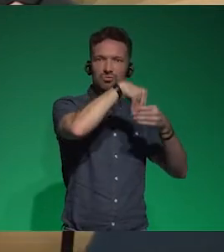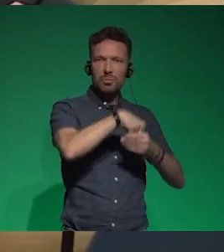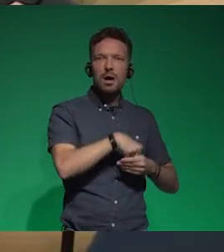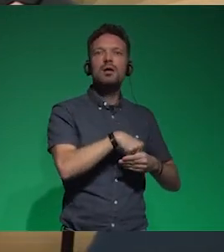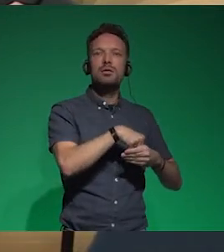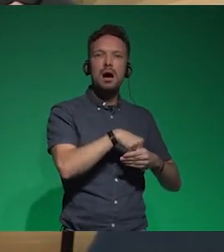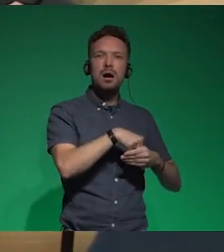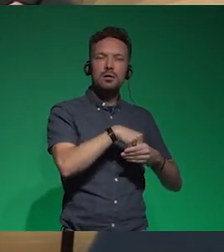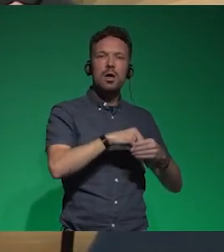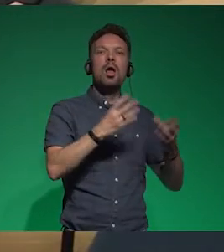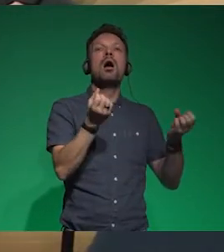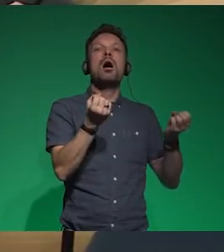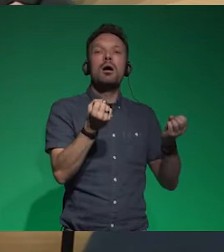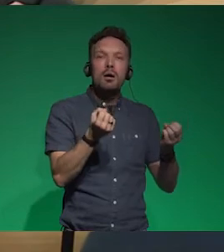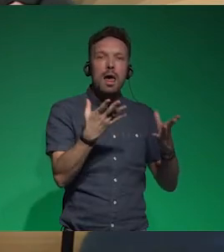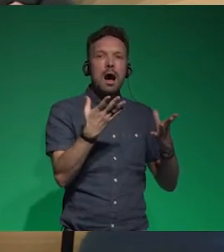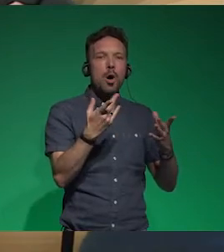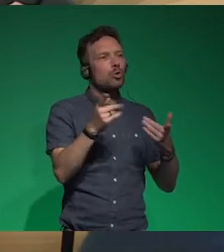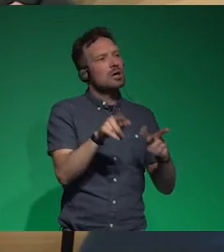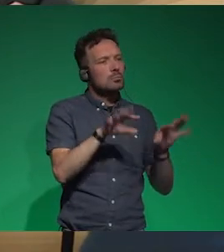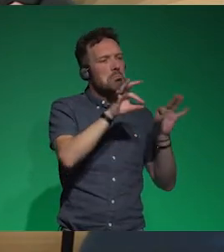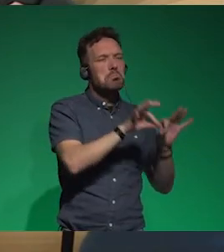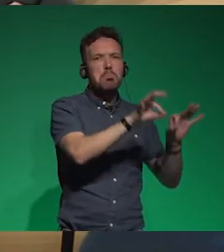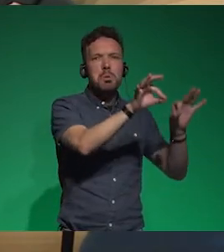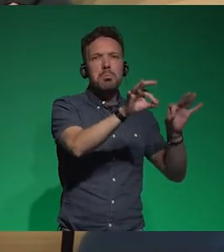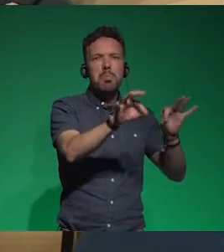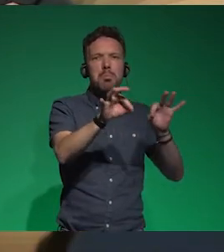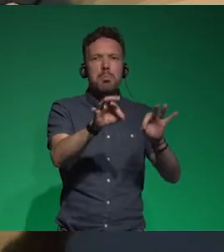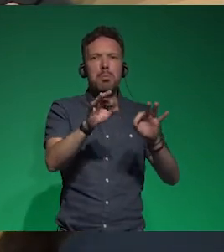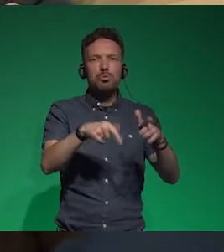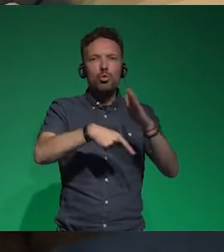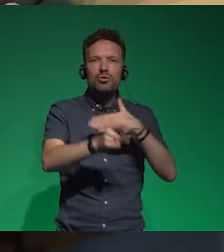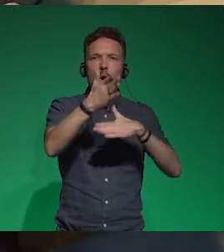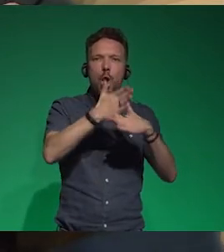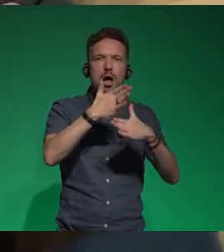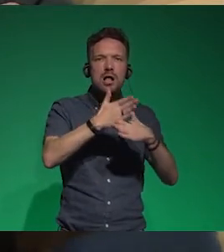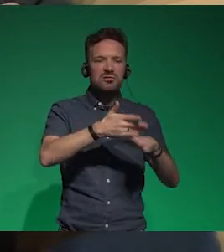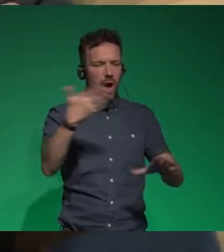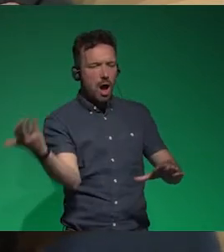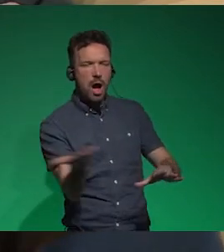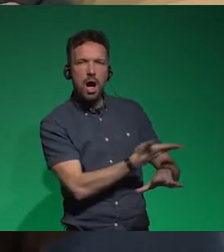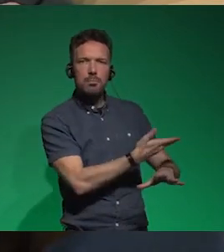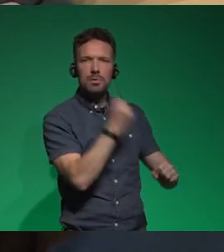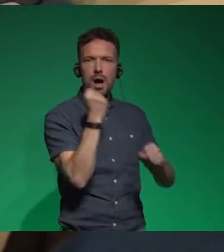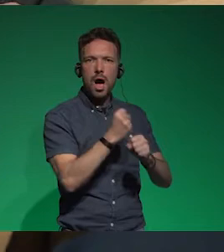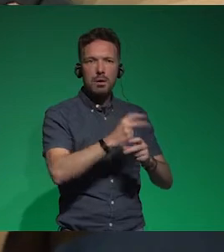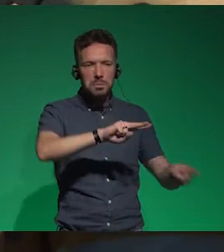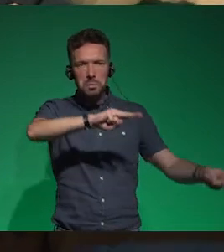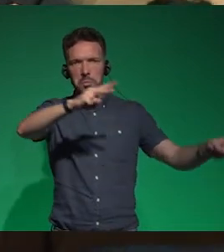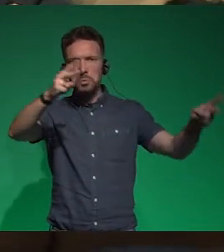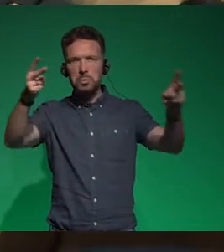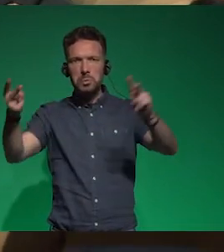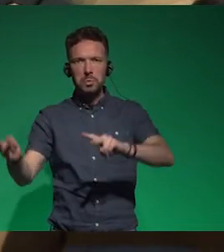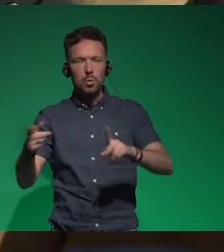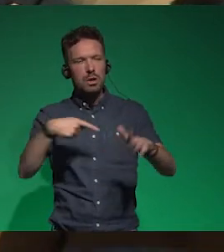doesn't stay away from the atmosphere. And this is why it's good to have ecosystems storing a lot of carbon,